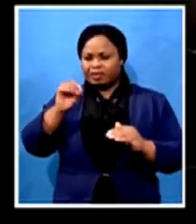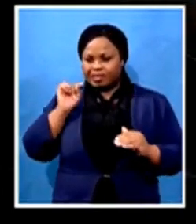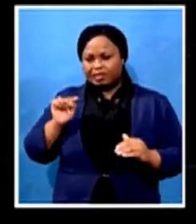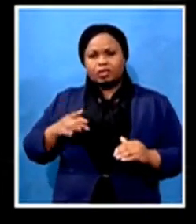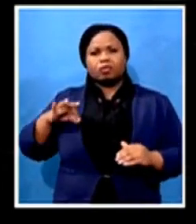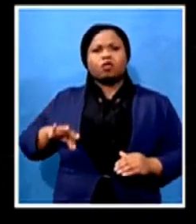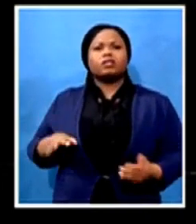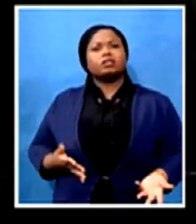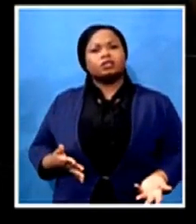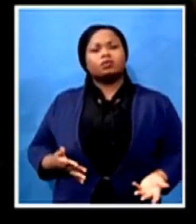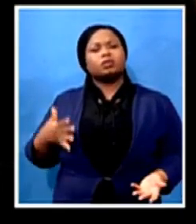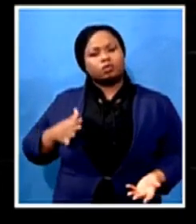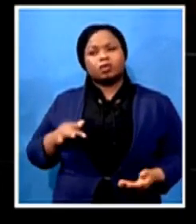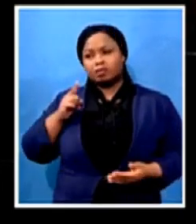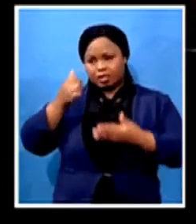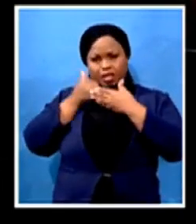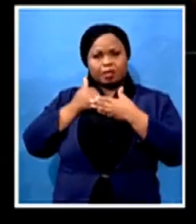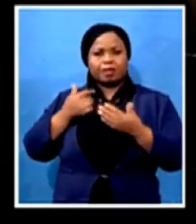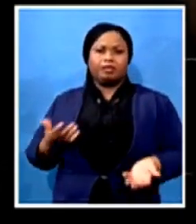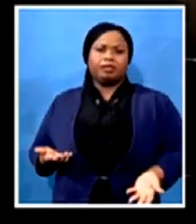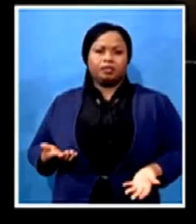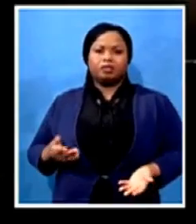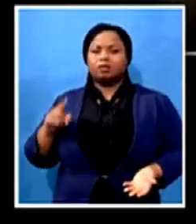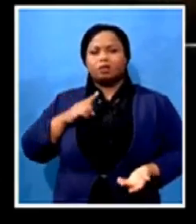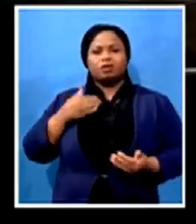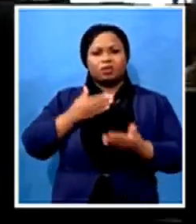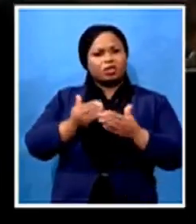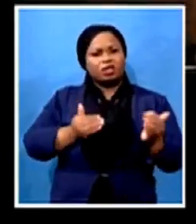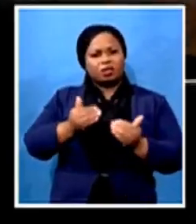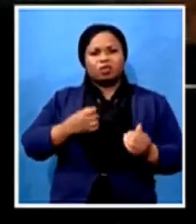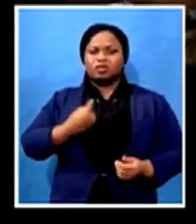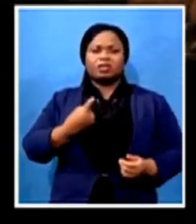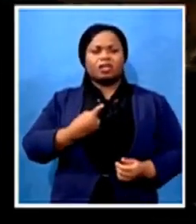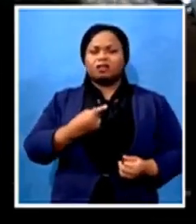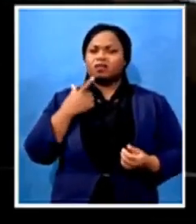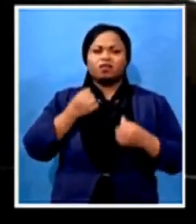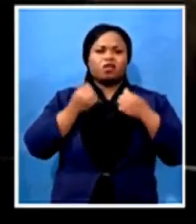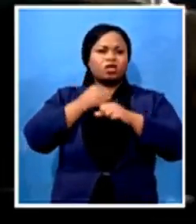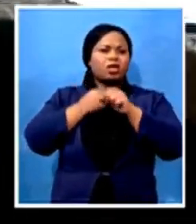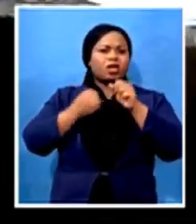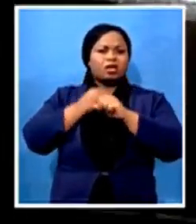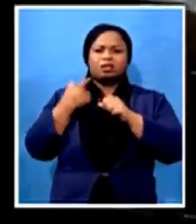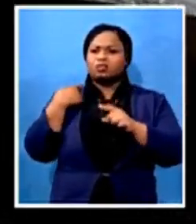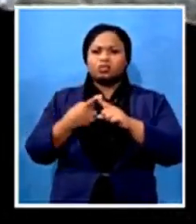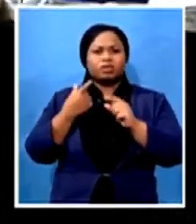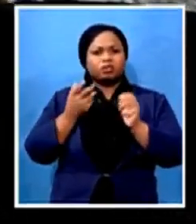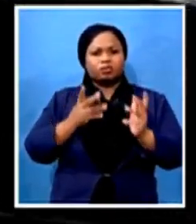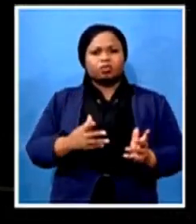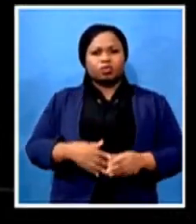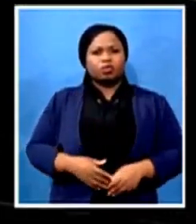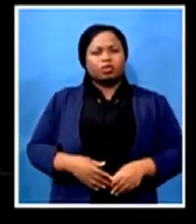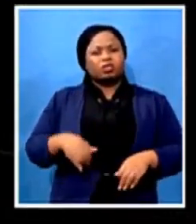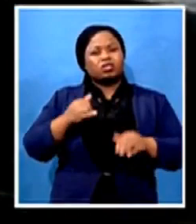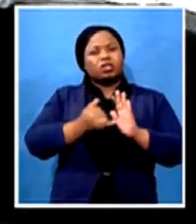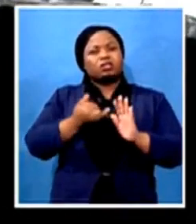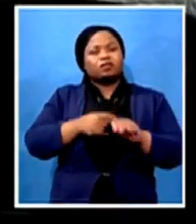that. We can maintain our own. We've been doing that for years. Just that period of what you call COVID-19, we don't know when is it